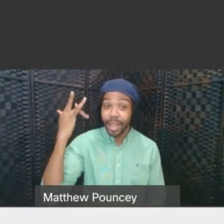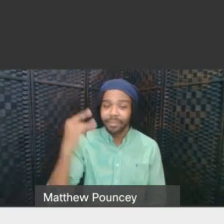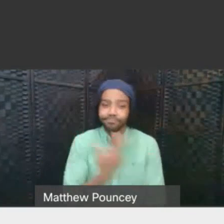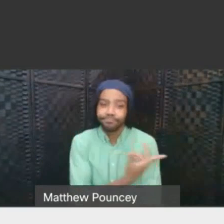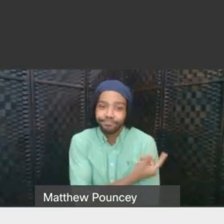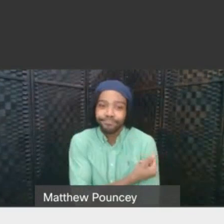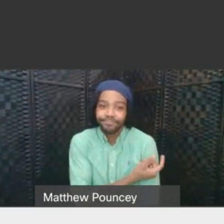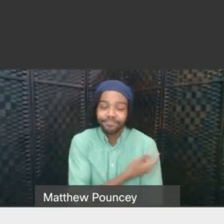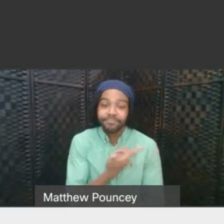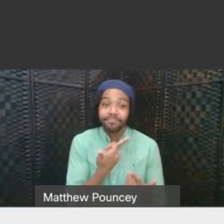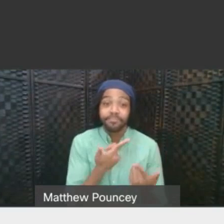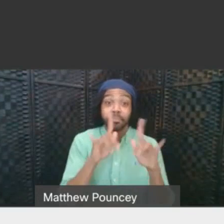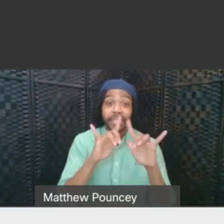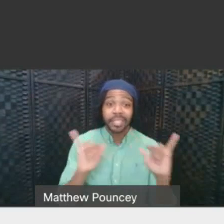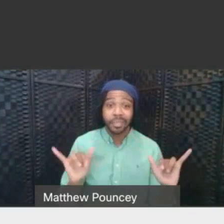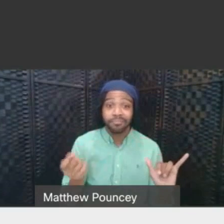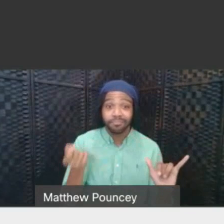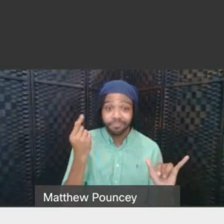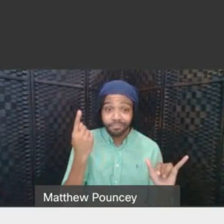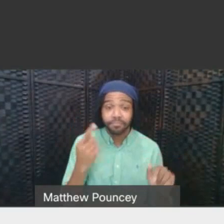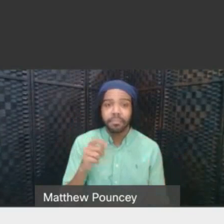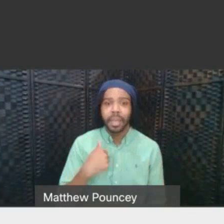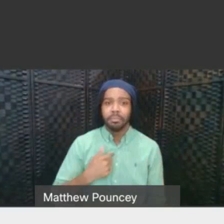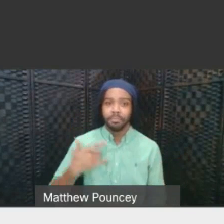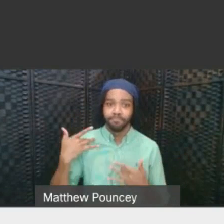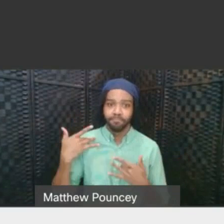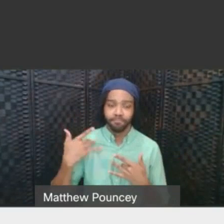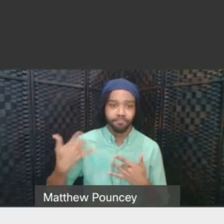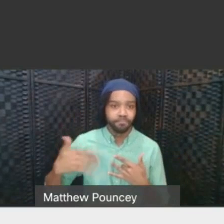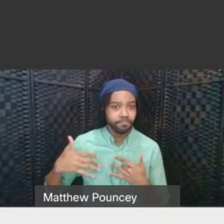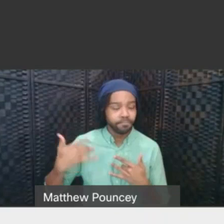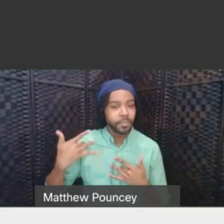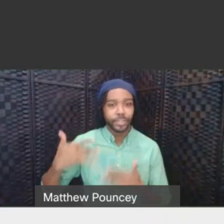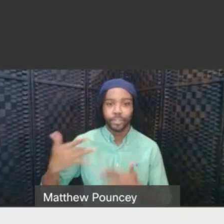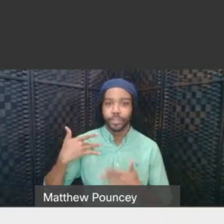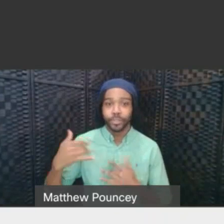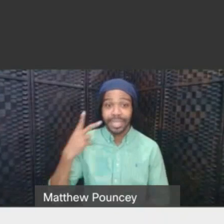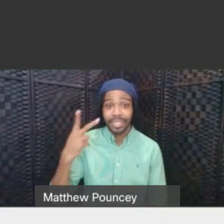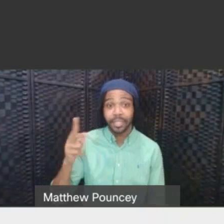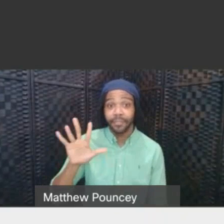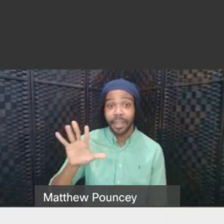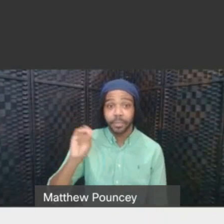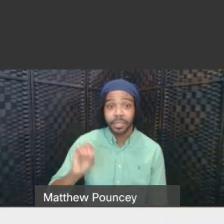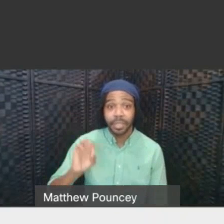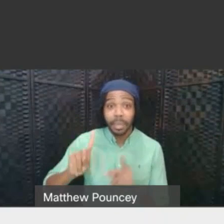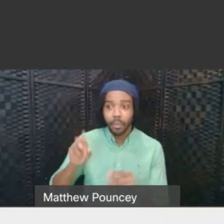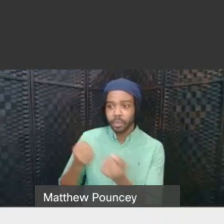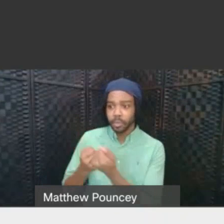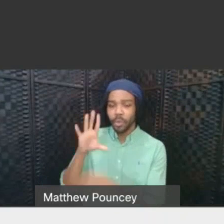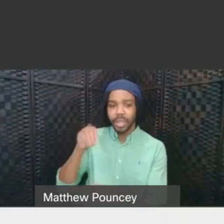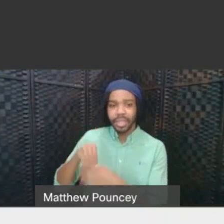At the same time, I still get very concerned when I see 35% of people we support in their natural homes are still